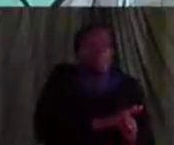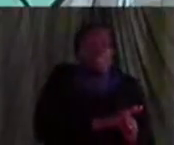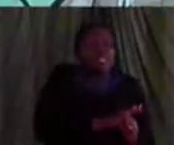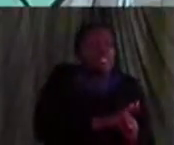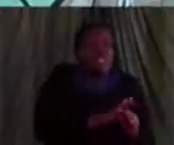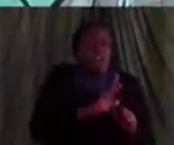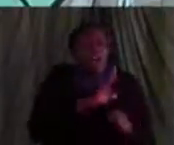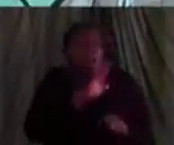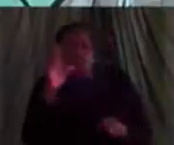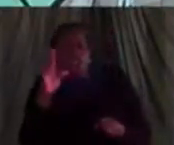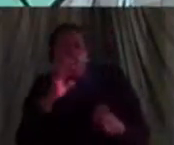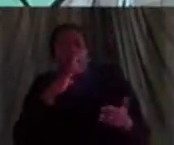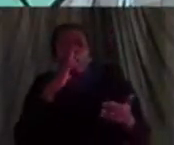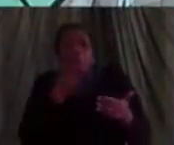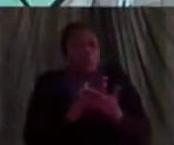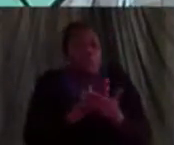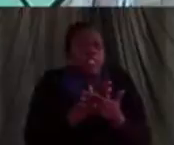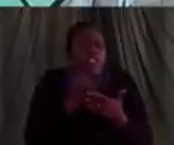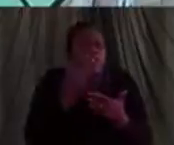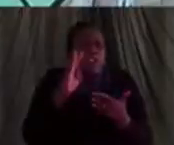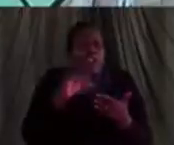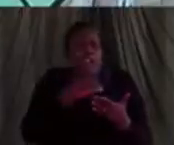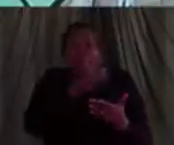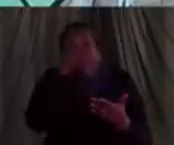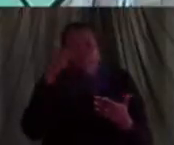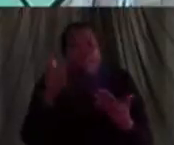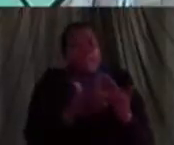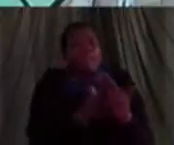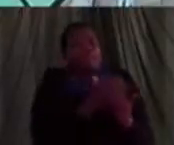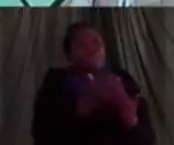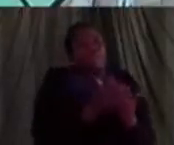promise of preferential treatment.